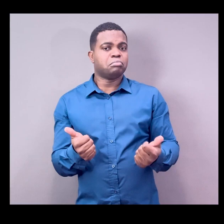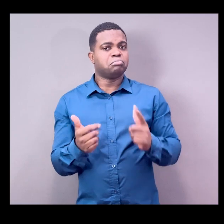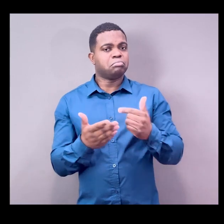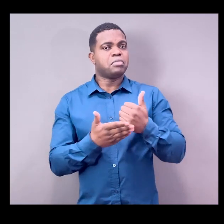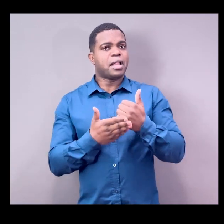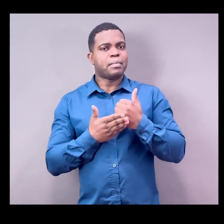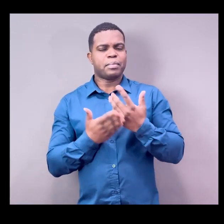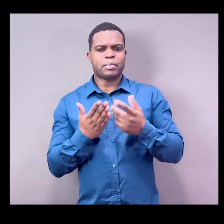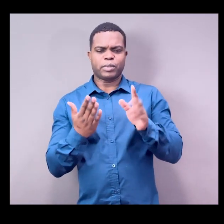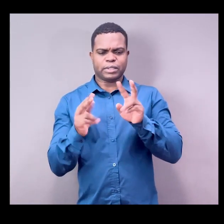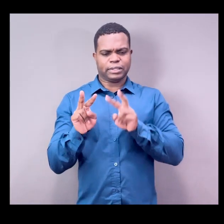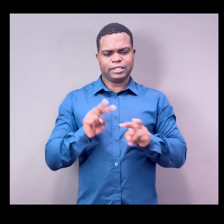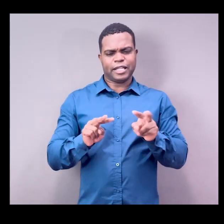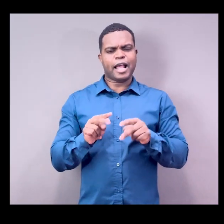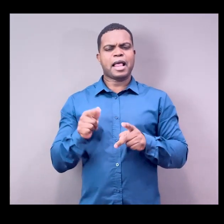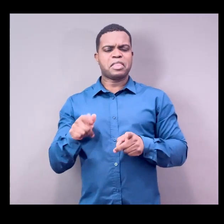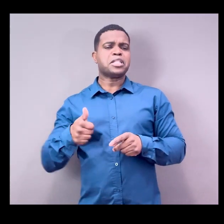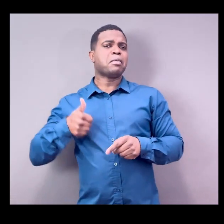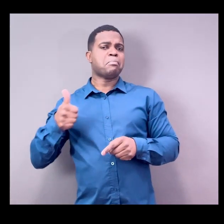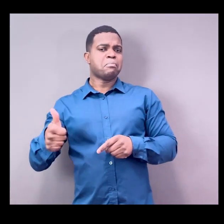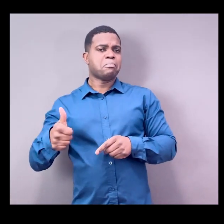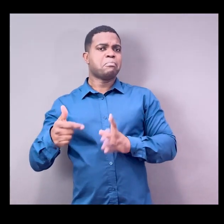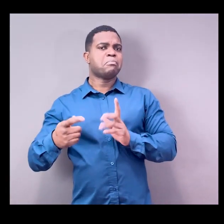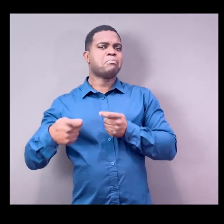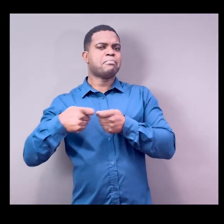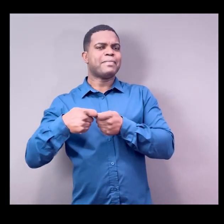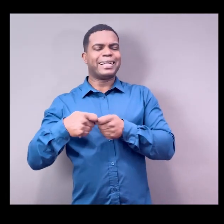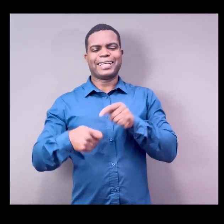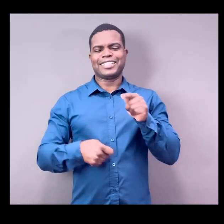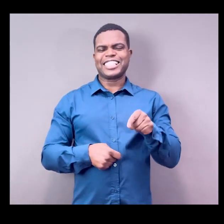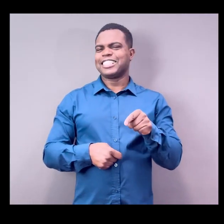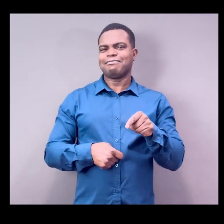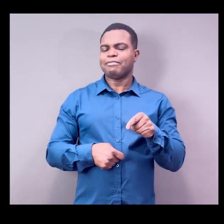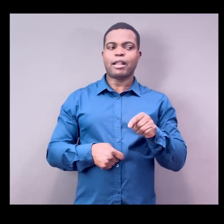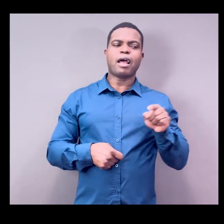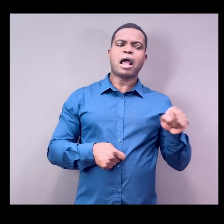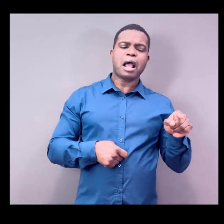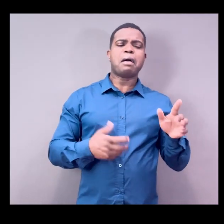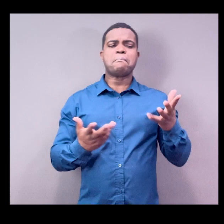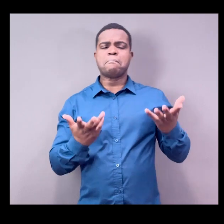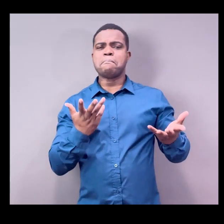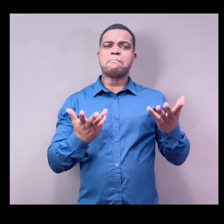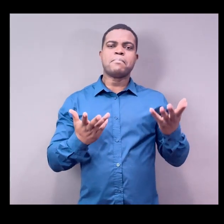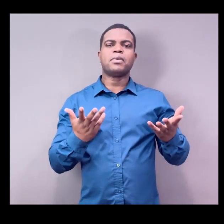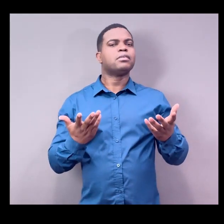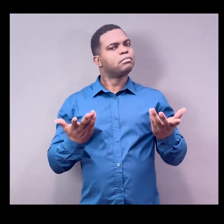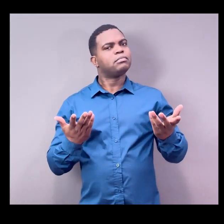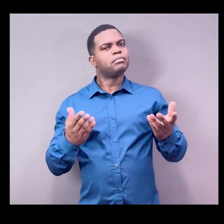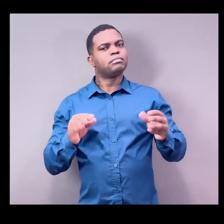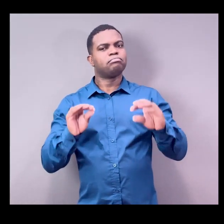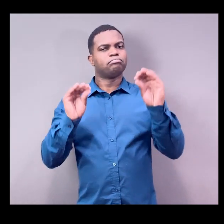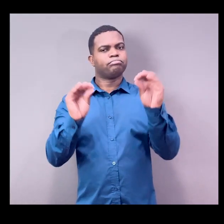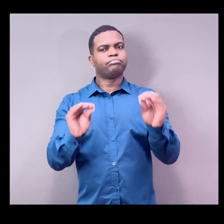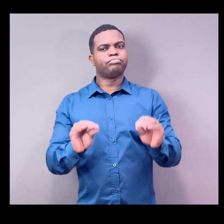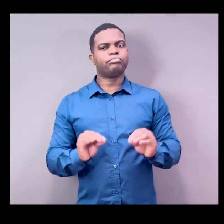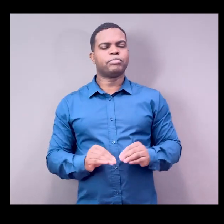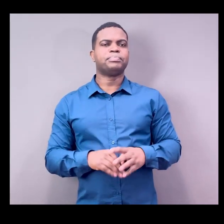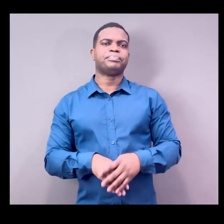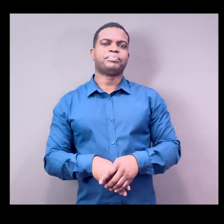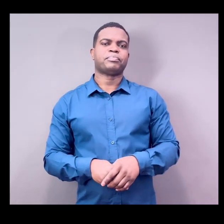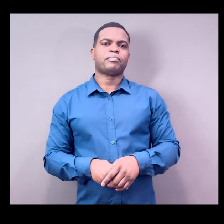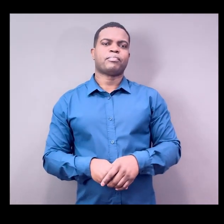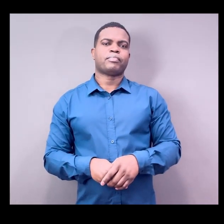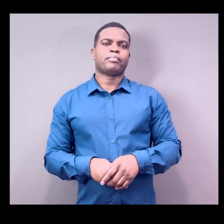certify that, okay, this will work, this may not work, and all that. From this input, you'll be able to